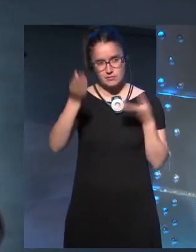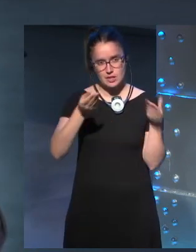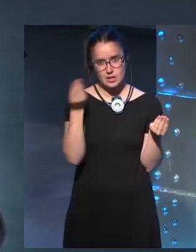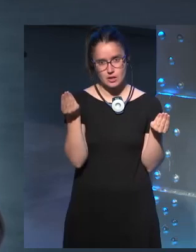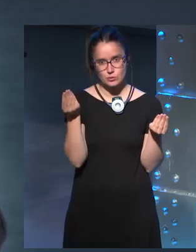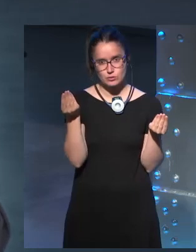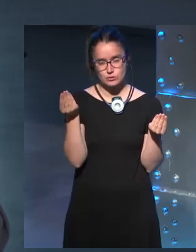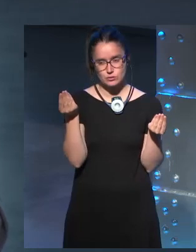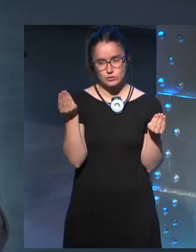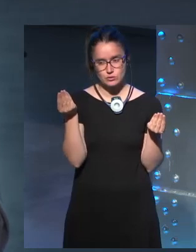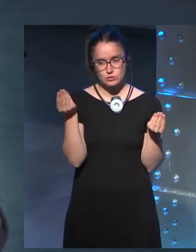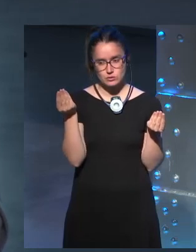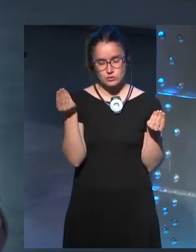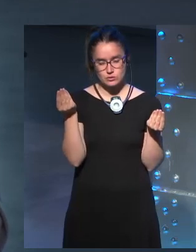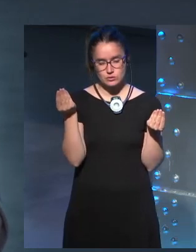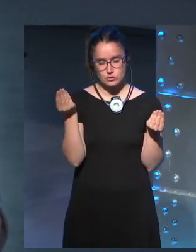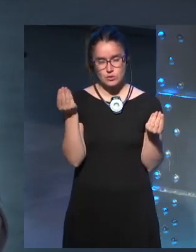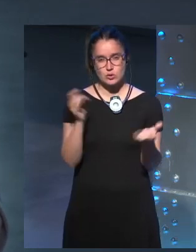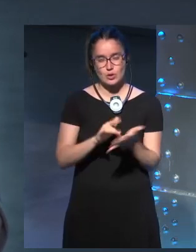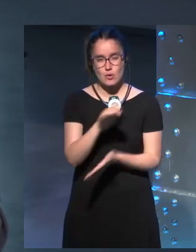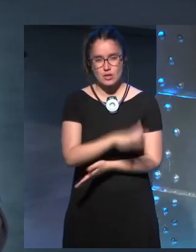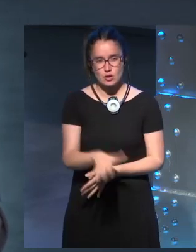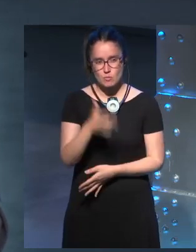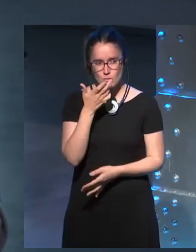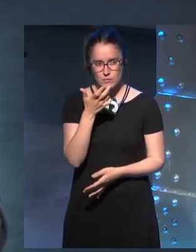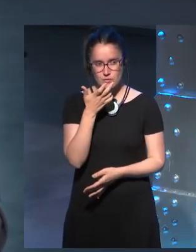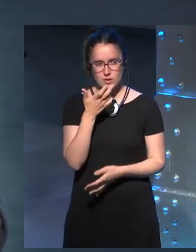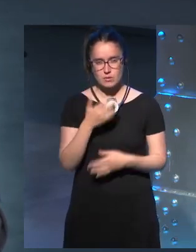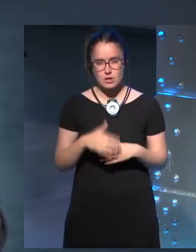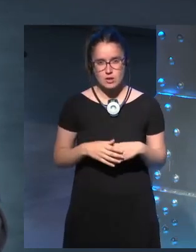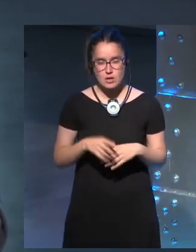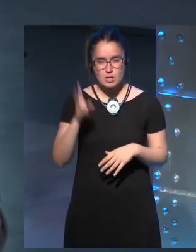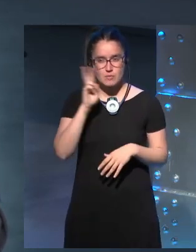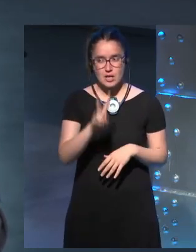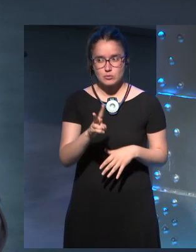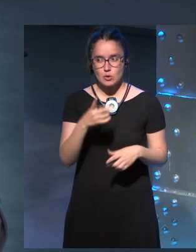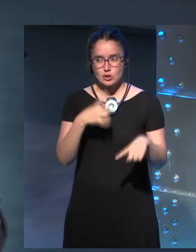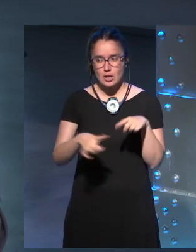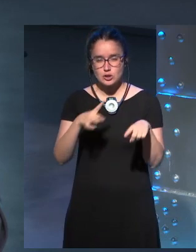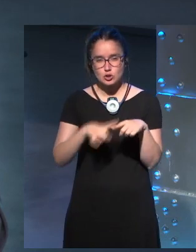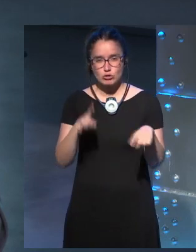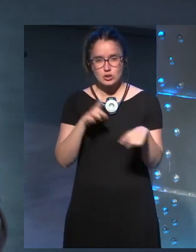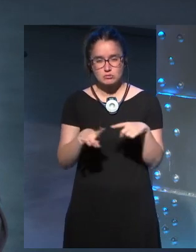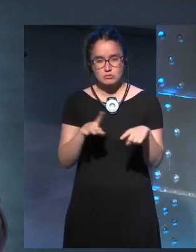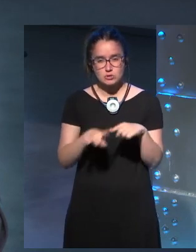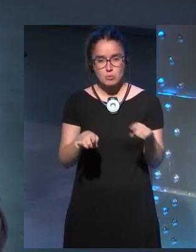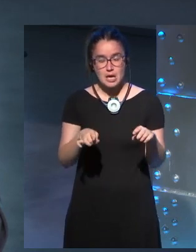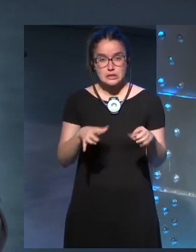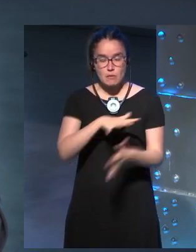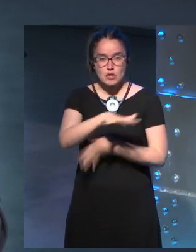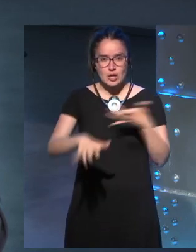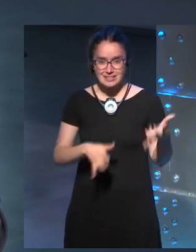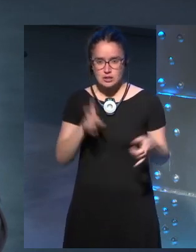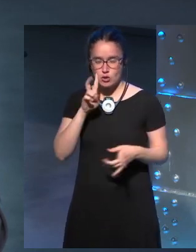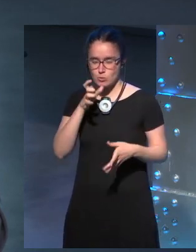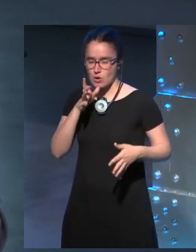was when things were really much more violent in England around football than they are now, of being we went to see Manchester